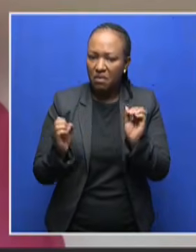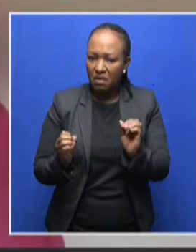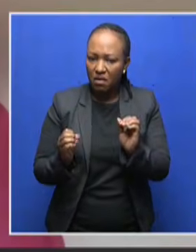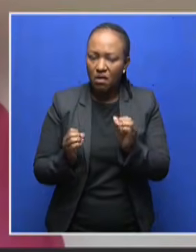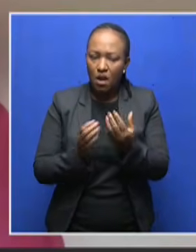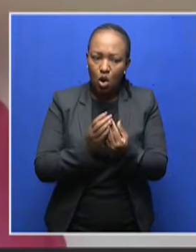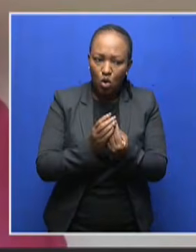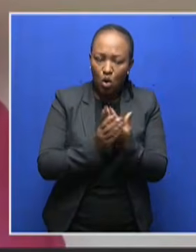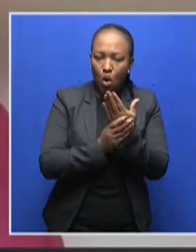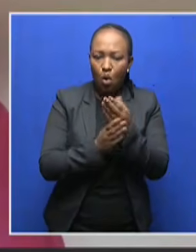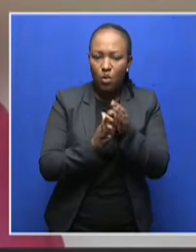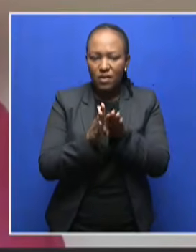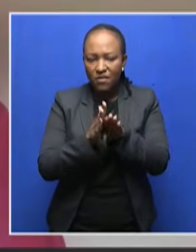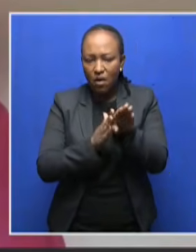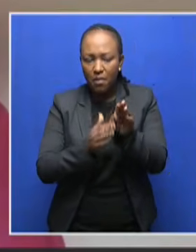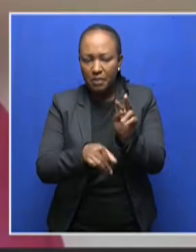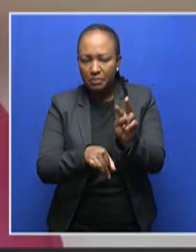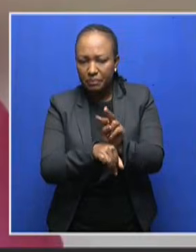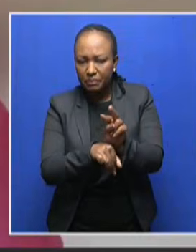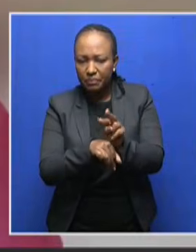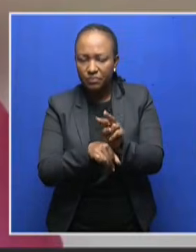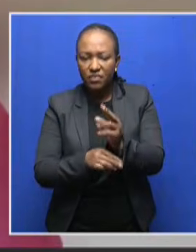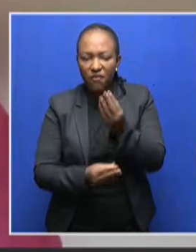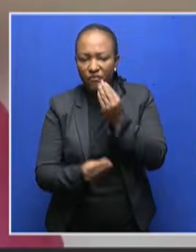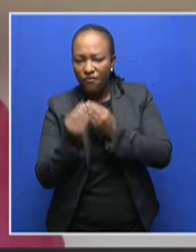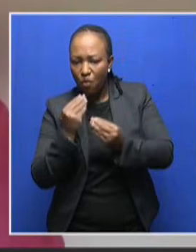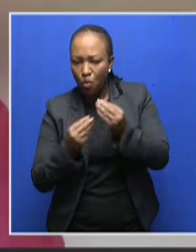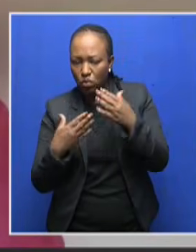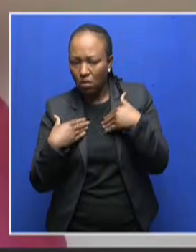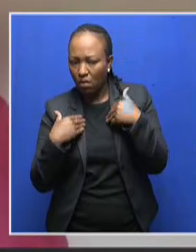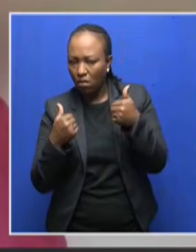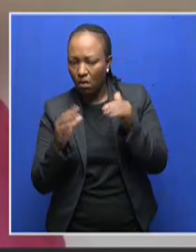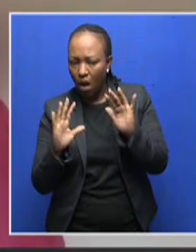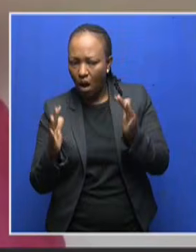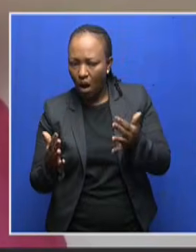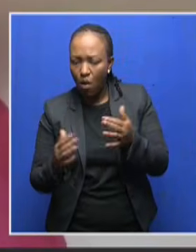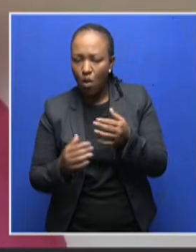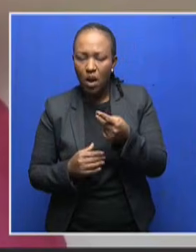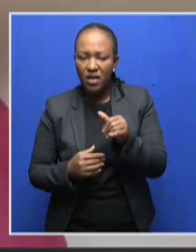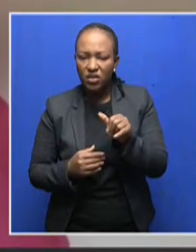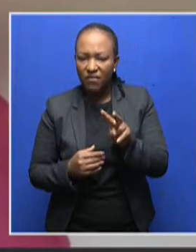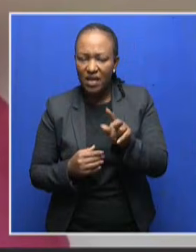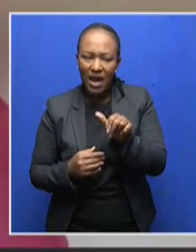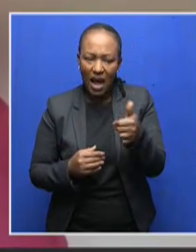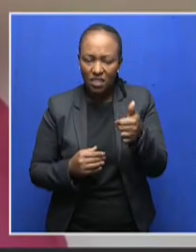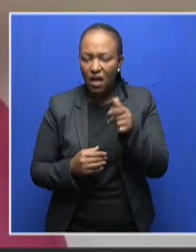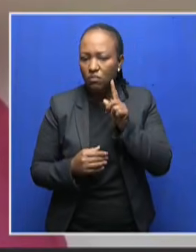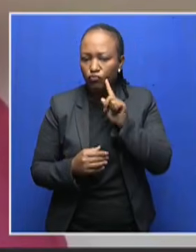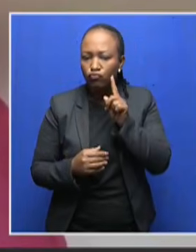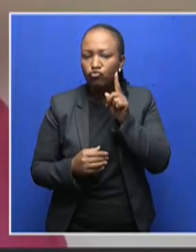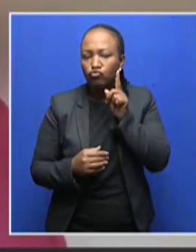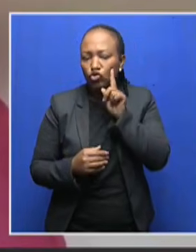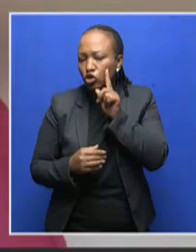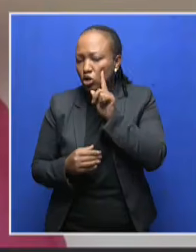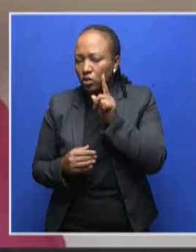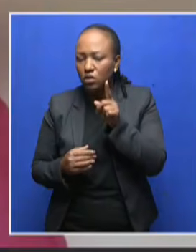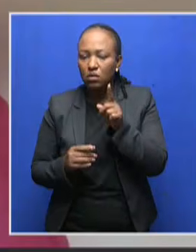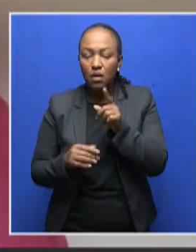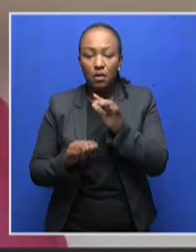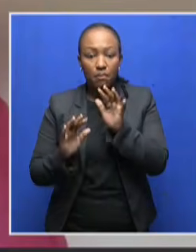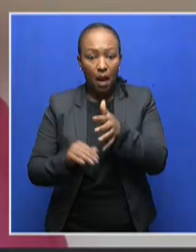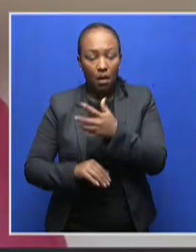and development monitoring, nutrition screening, HIV testing where appropriate, and other preventive care. So it's not only an